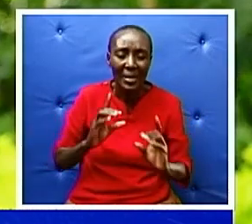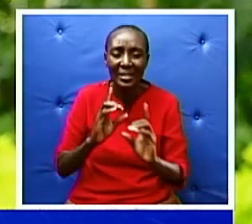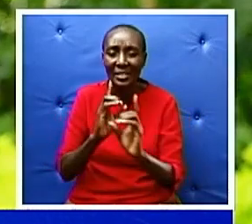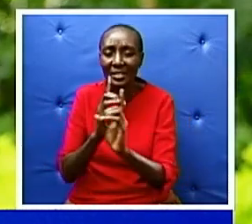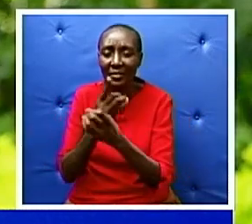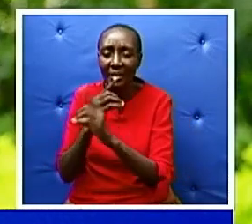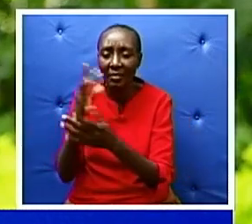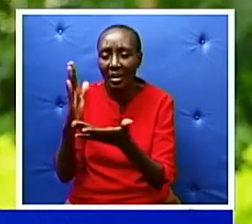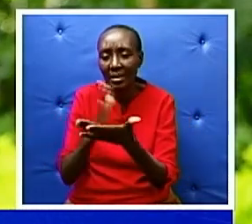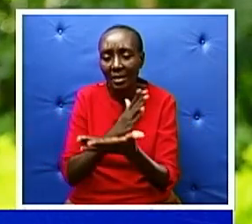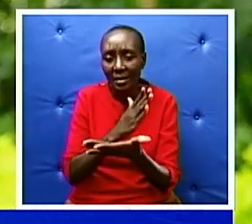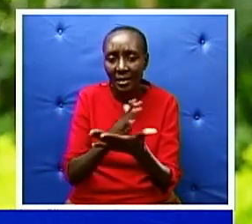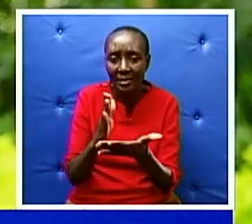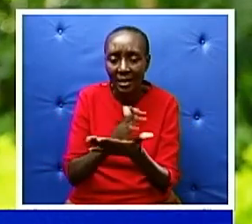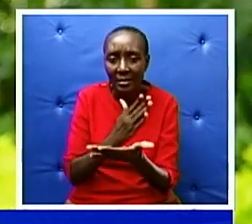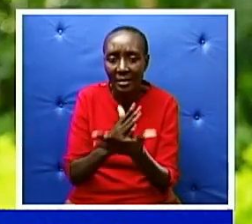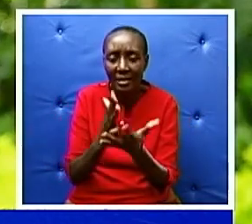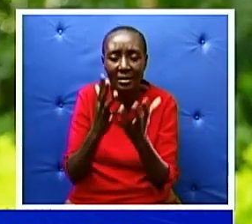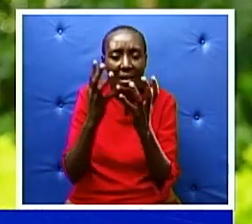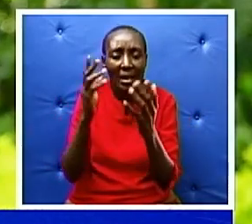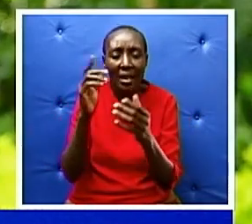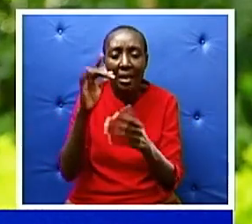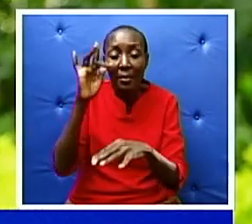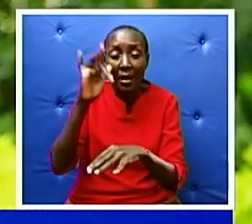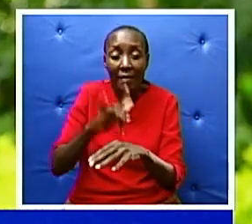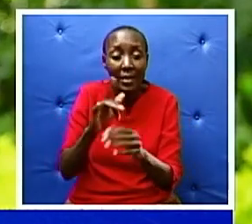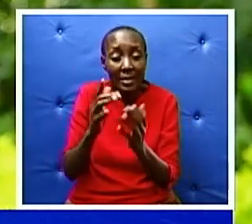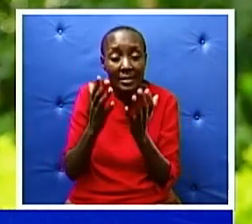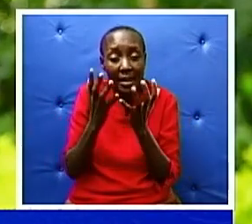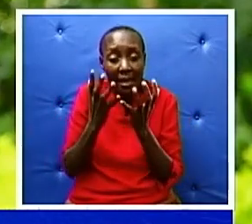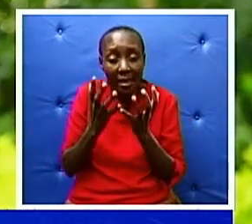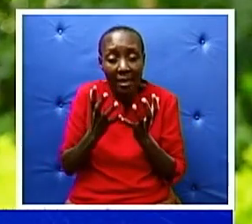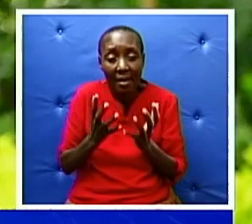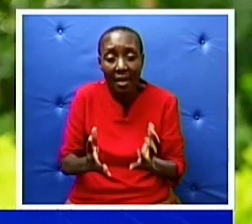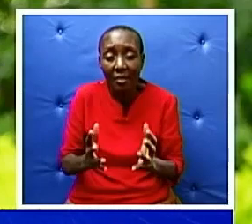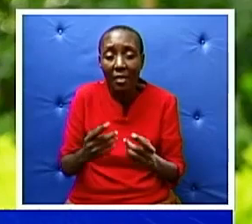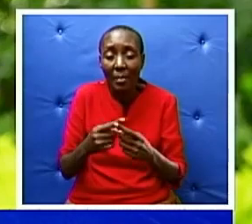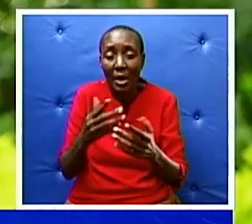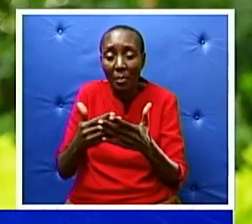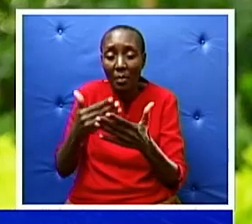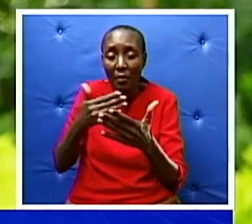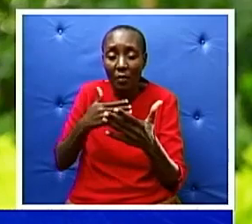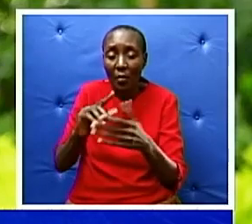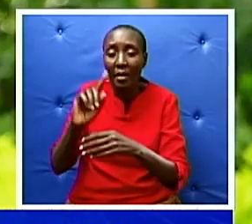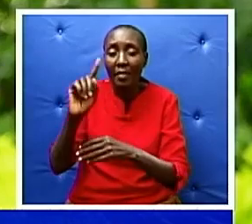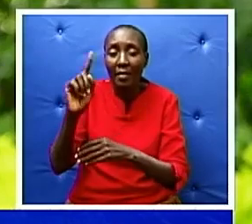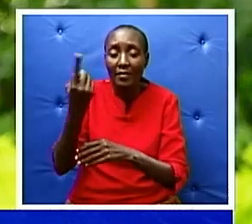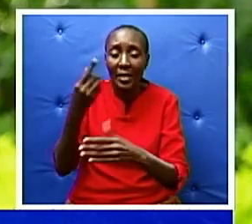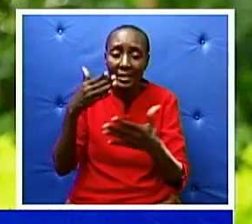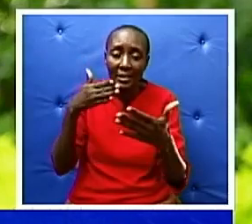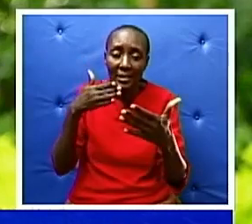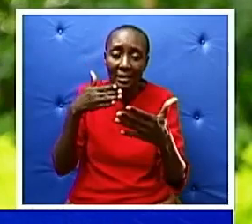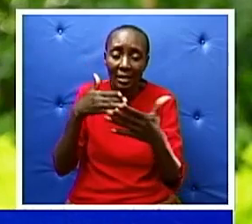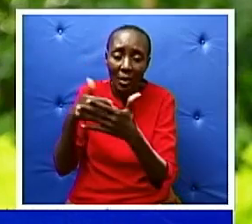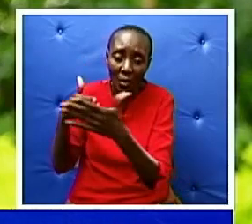different sectors very severely. And before, in the first lockdown, these same sectors were